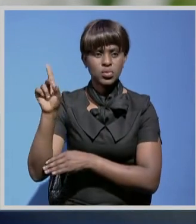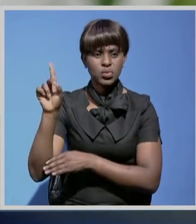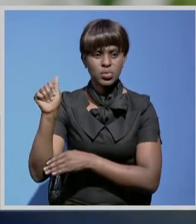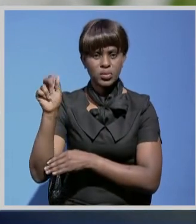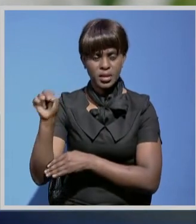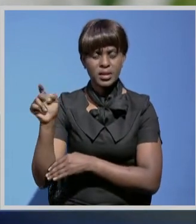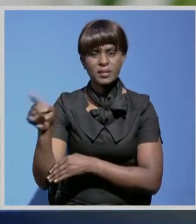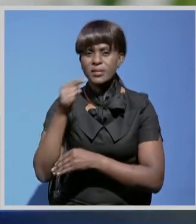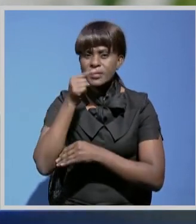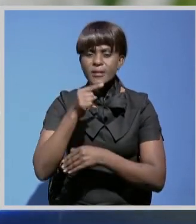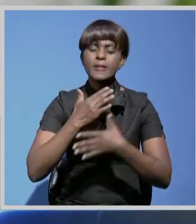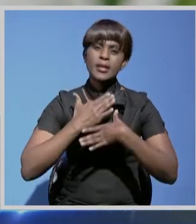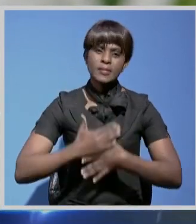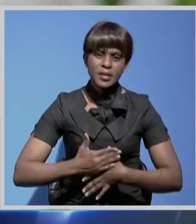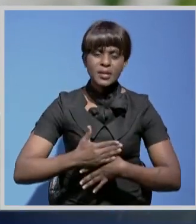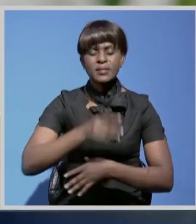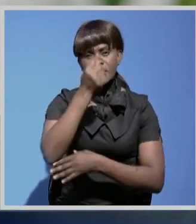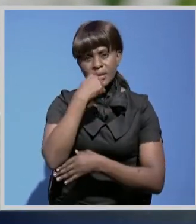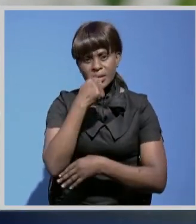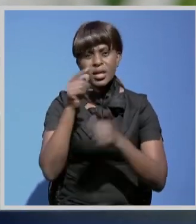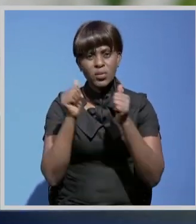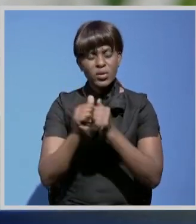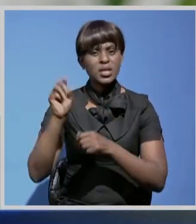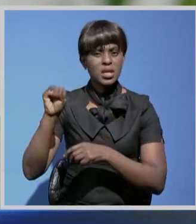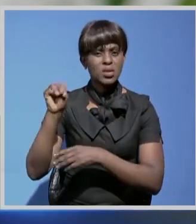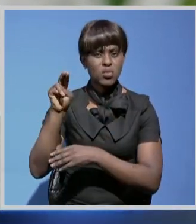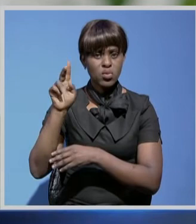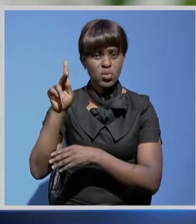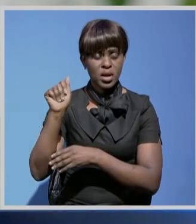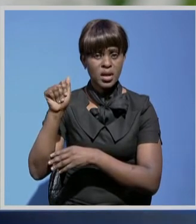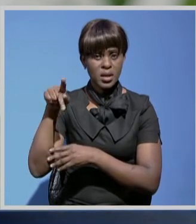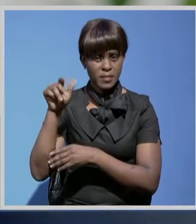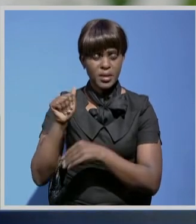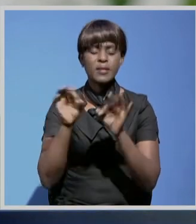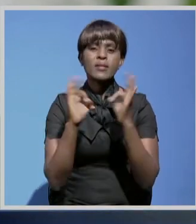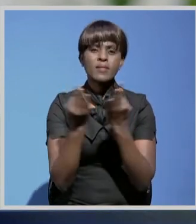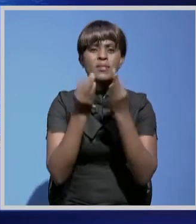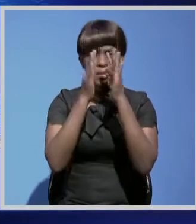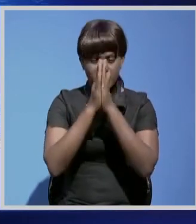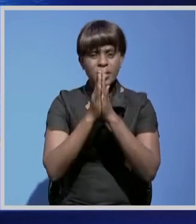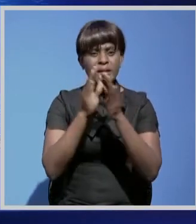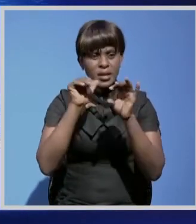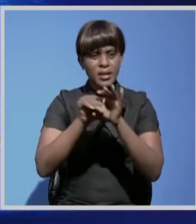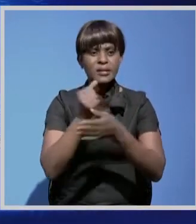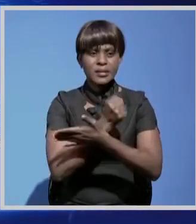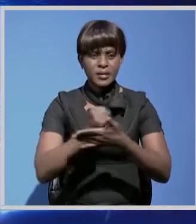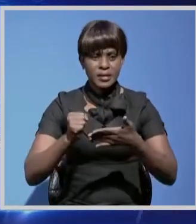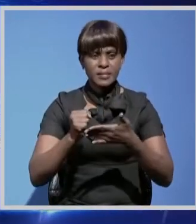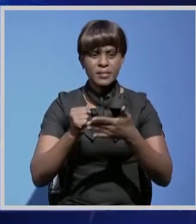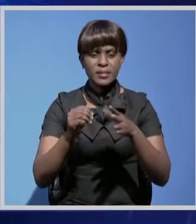says he prays for peace of Tanzania and Mr. Mkapa's family. This is contained in a